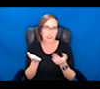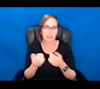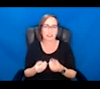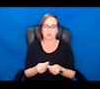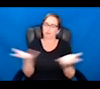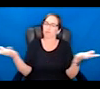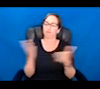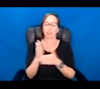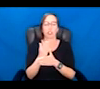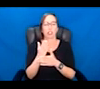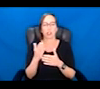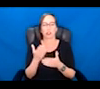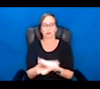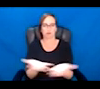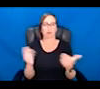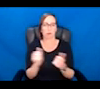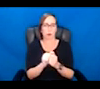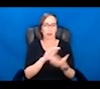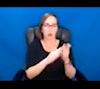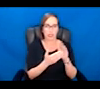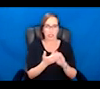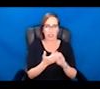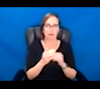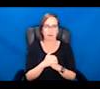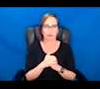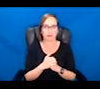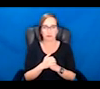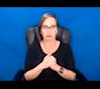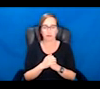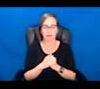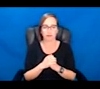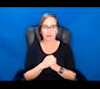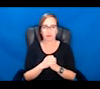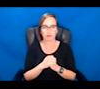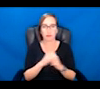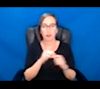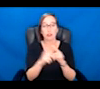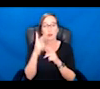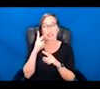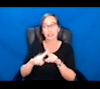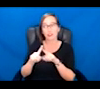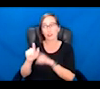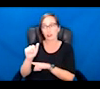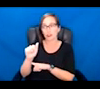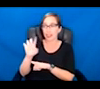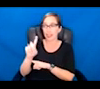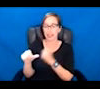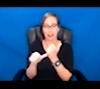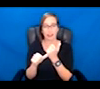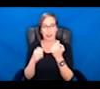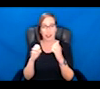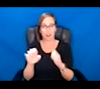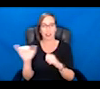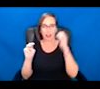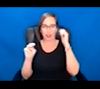their community garden. And now through the awesome mutual aid efforts that are going on across the country, including our very own Mandy